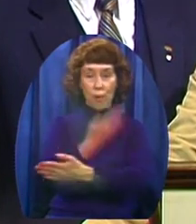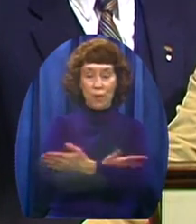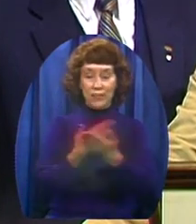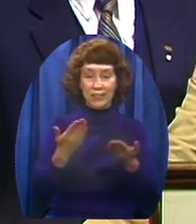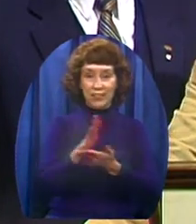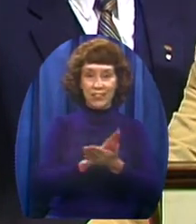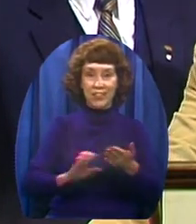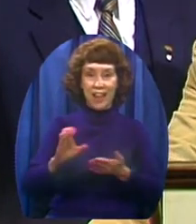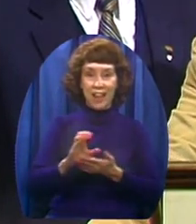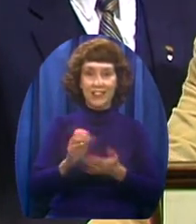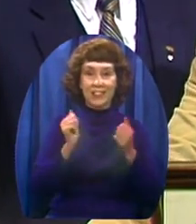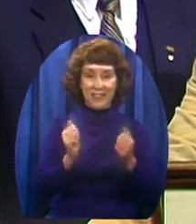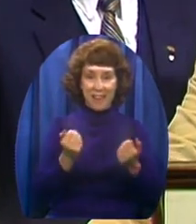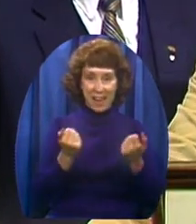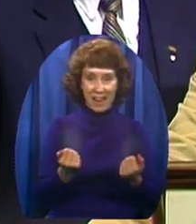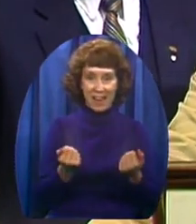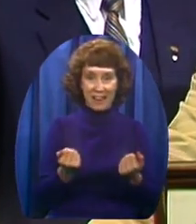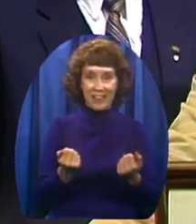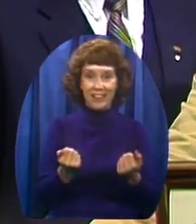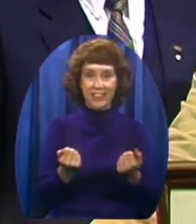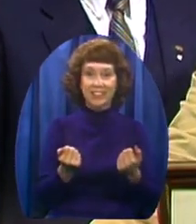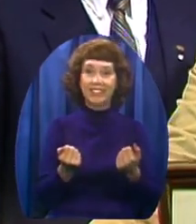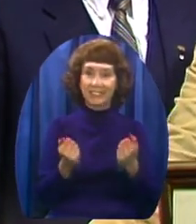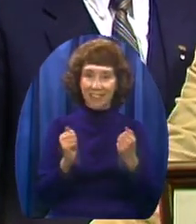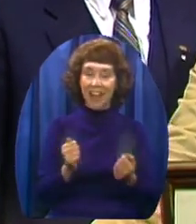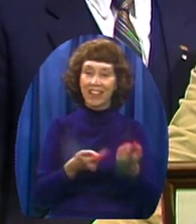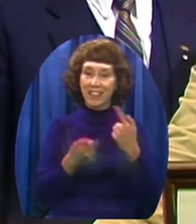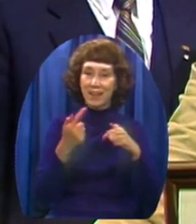And you better do a good job with them. They need a lot of work.